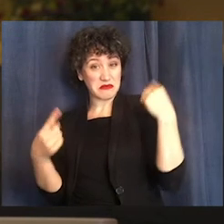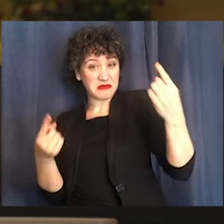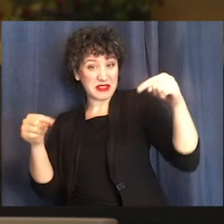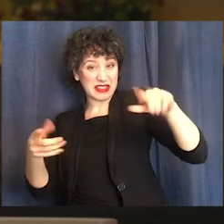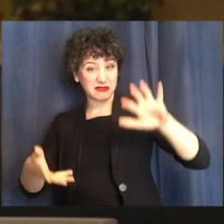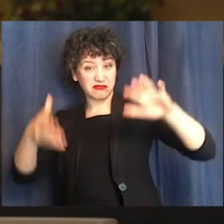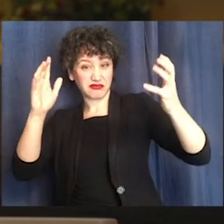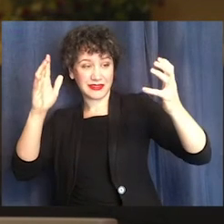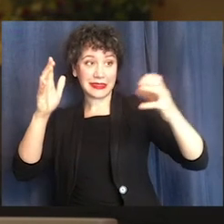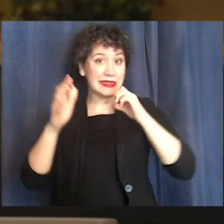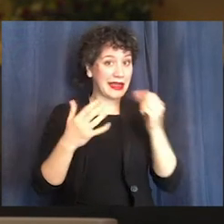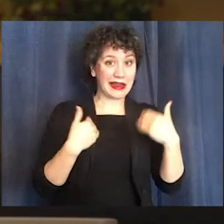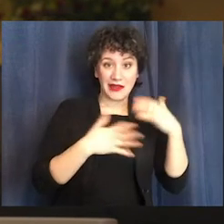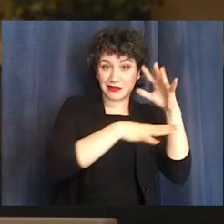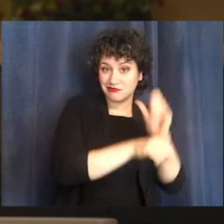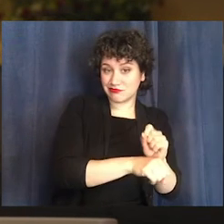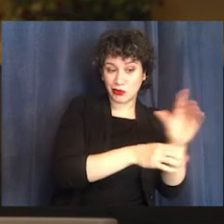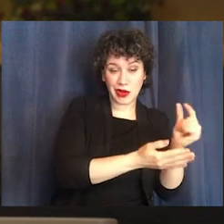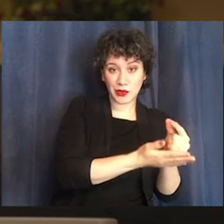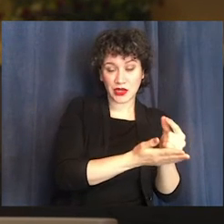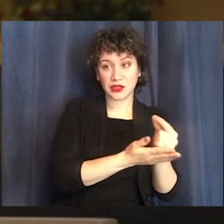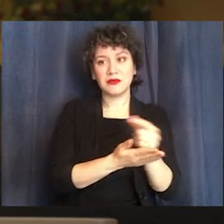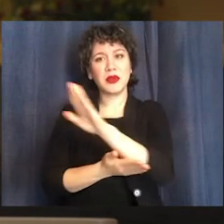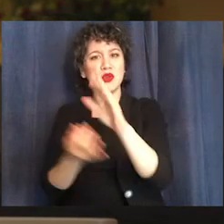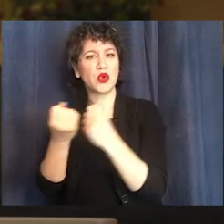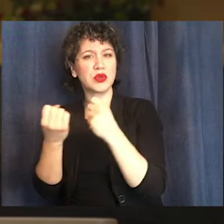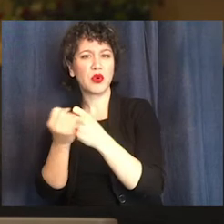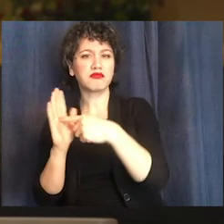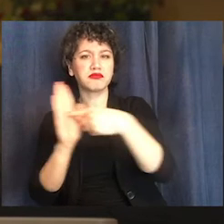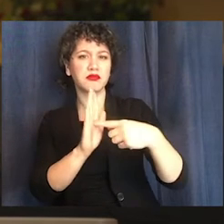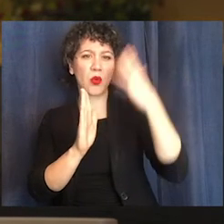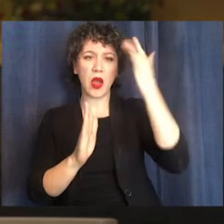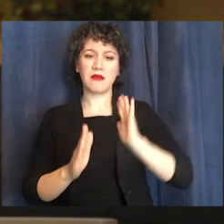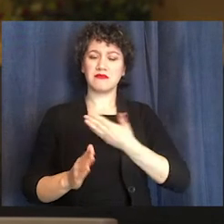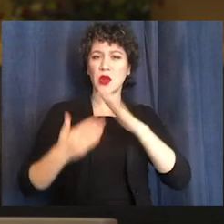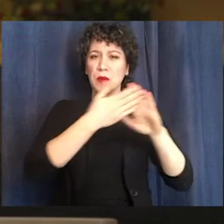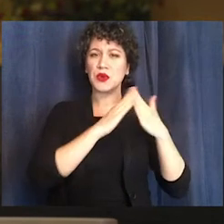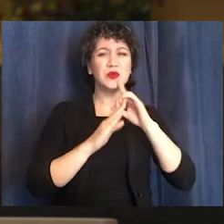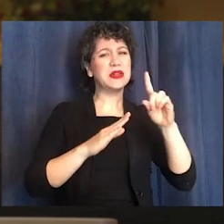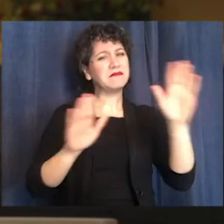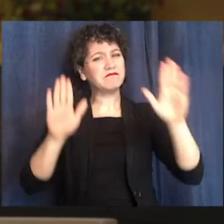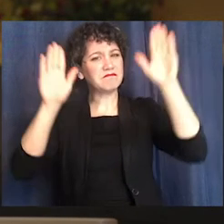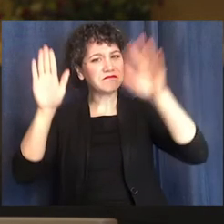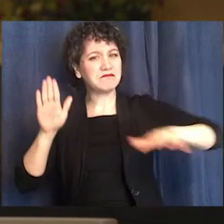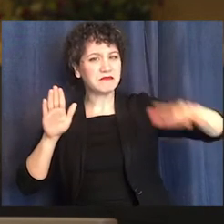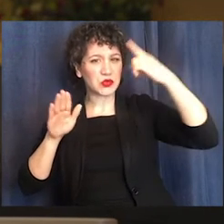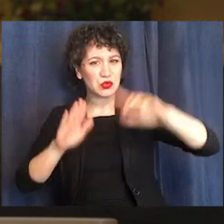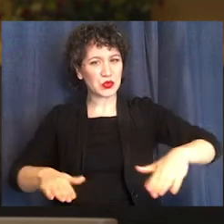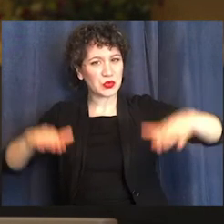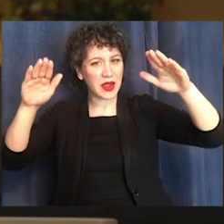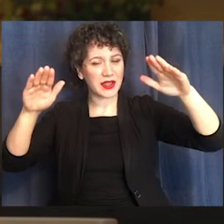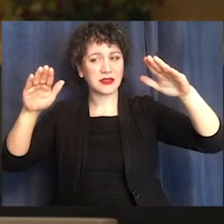not having our traditional graduation is an example of why our community is such an amazing place to raise our children. Parents, I